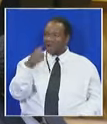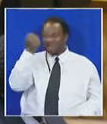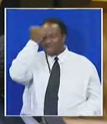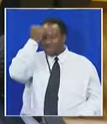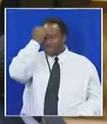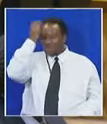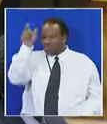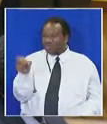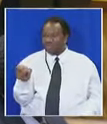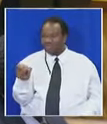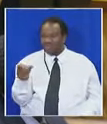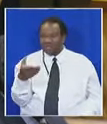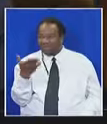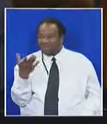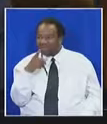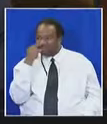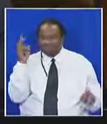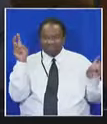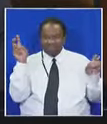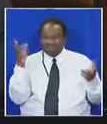Order, Honourable Member, I would